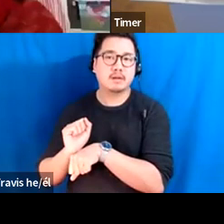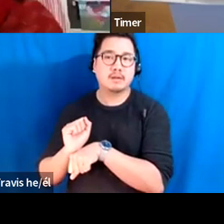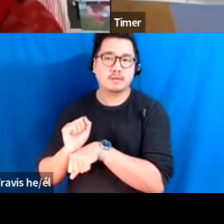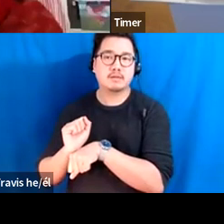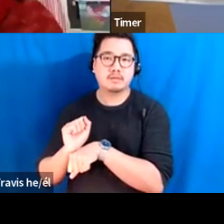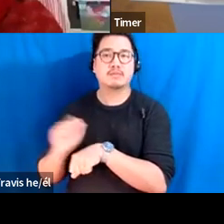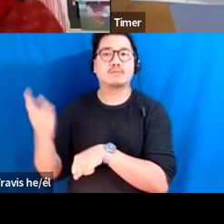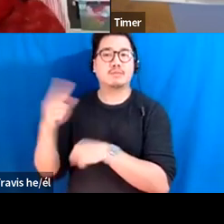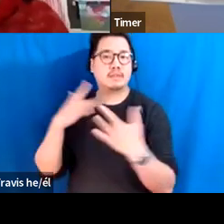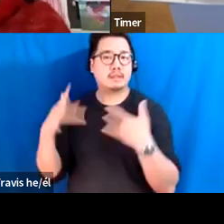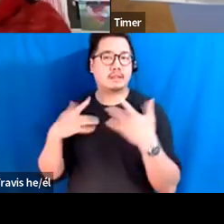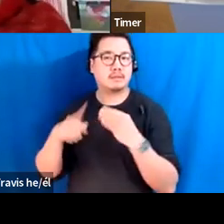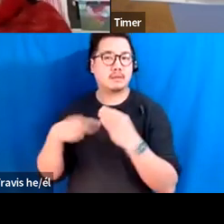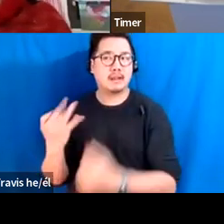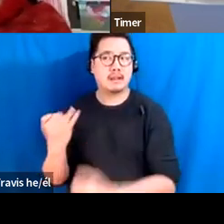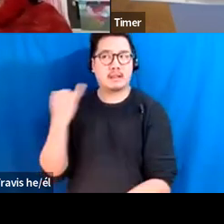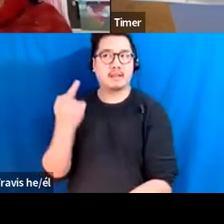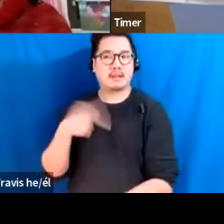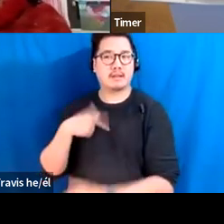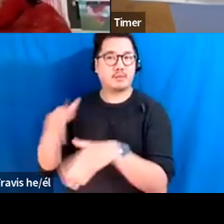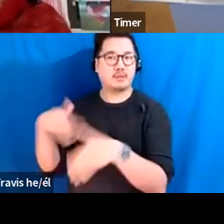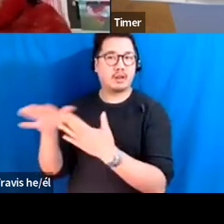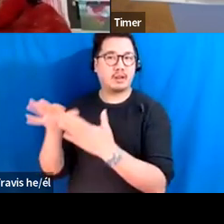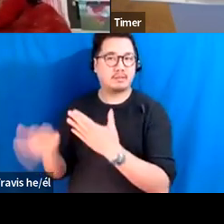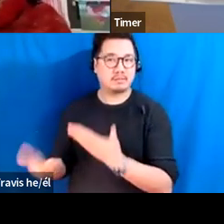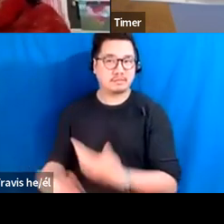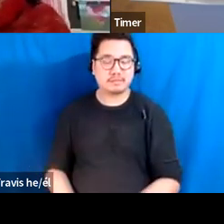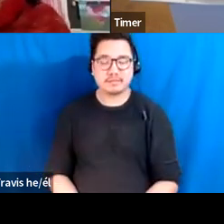about the idea that they would have that opportunity